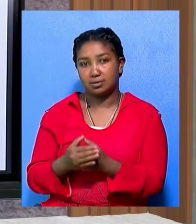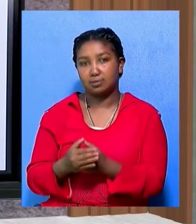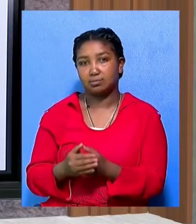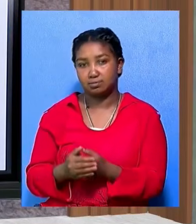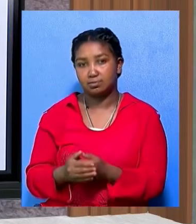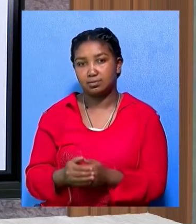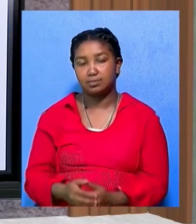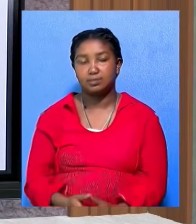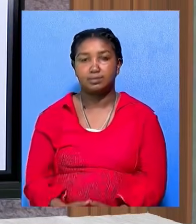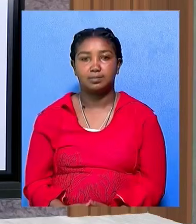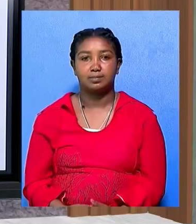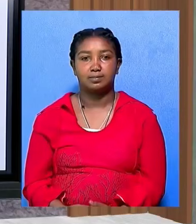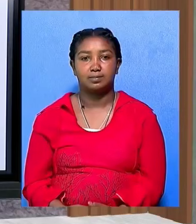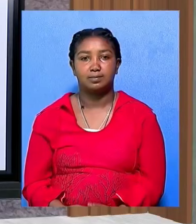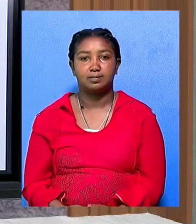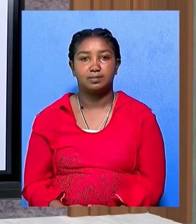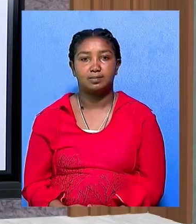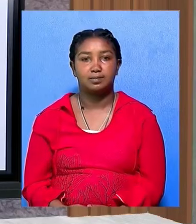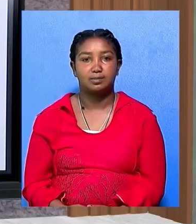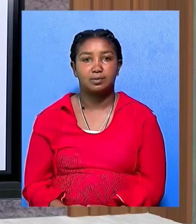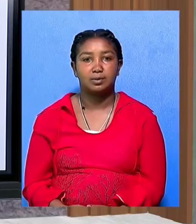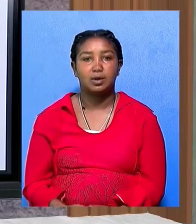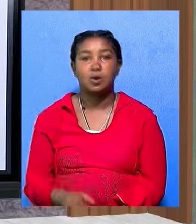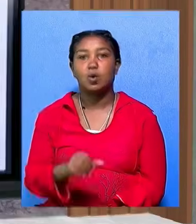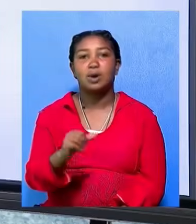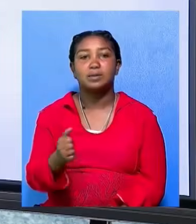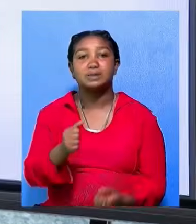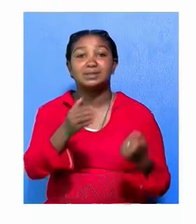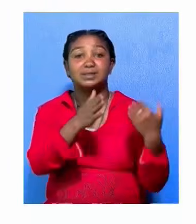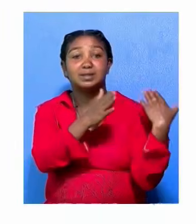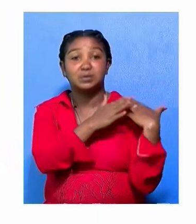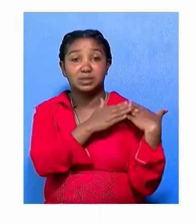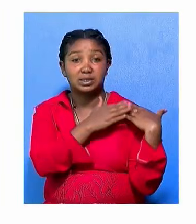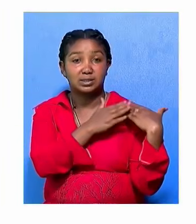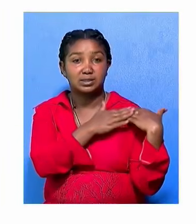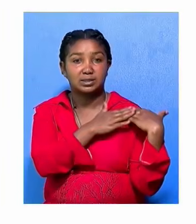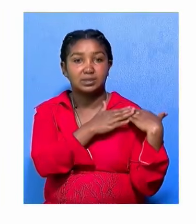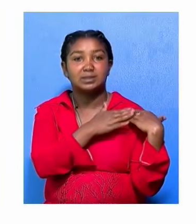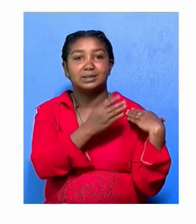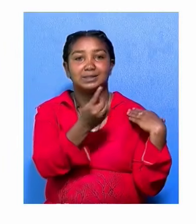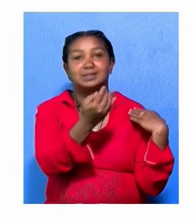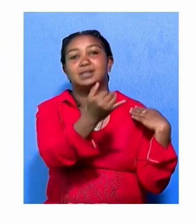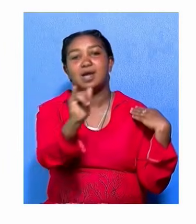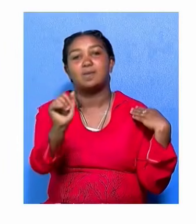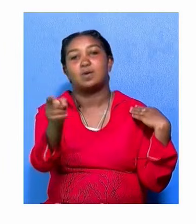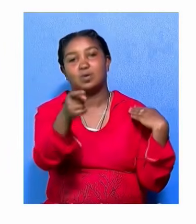Nice, students. Okay, what about if the subject is they?